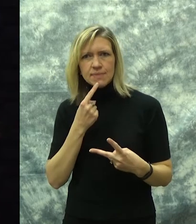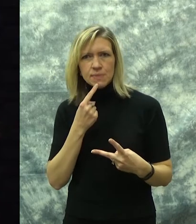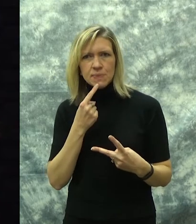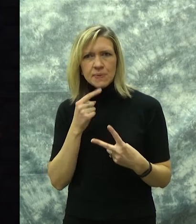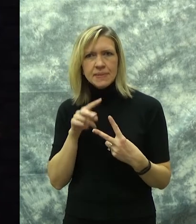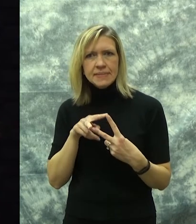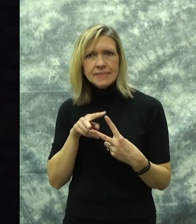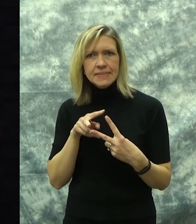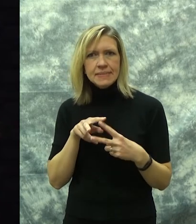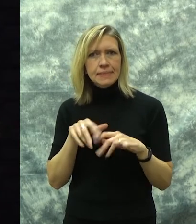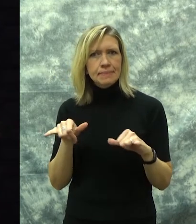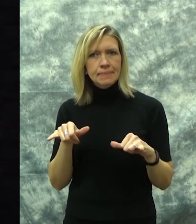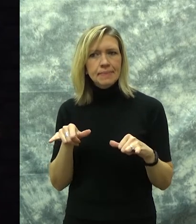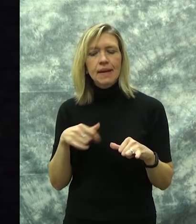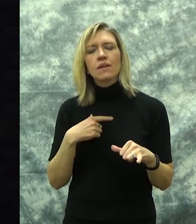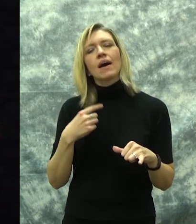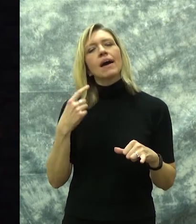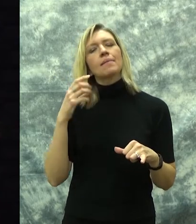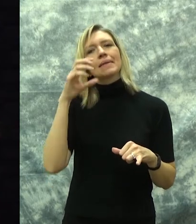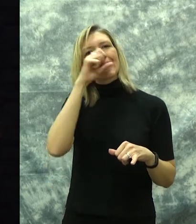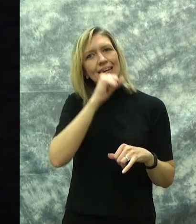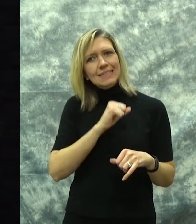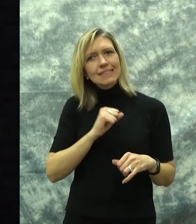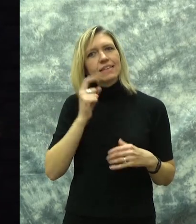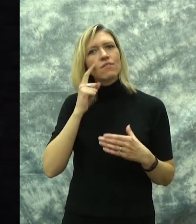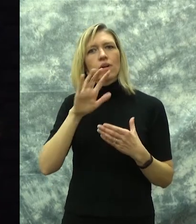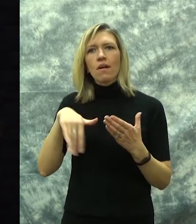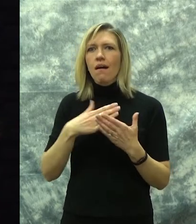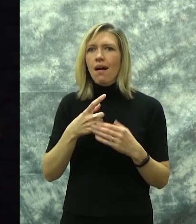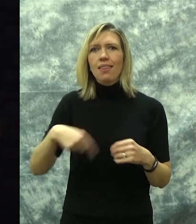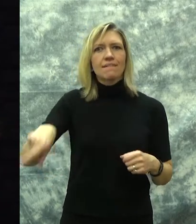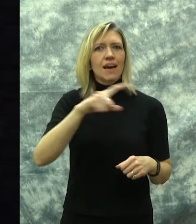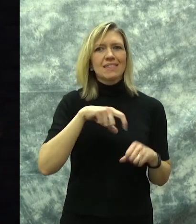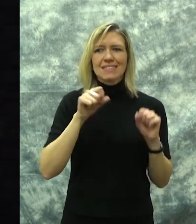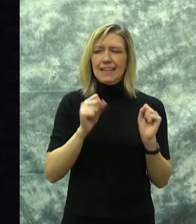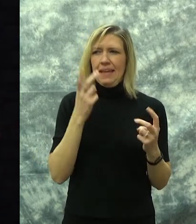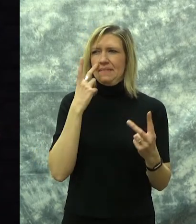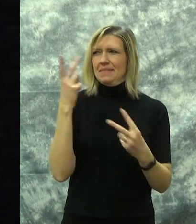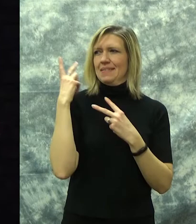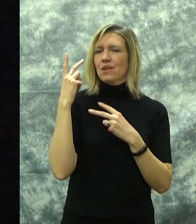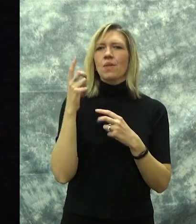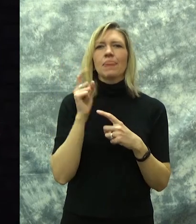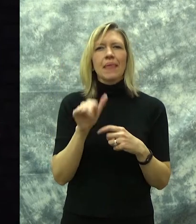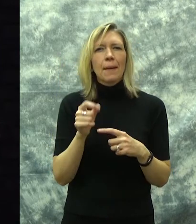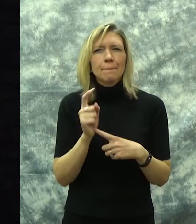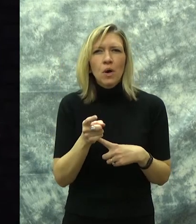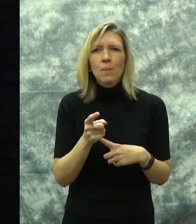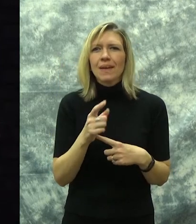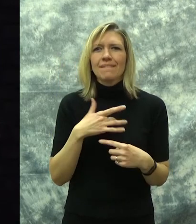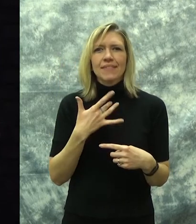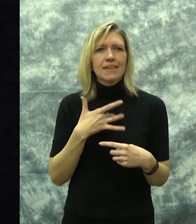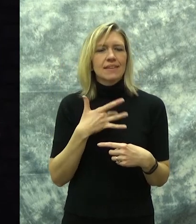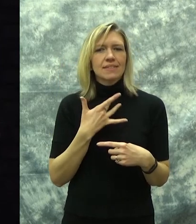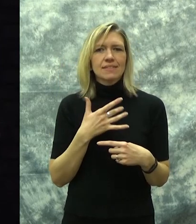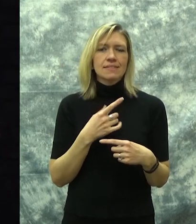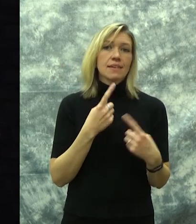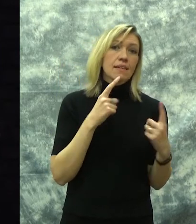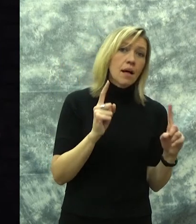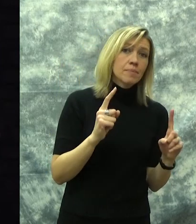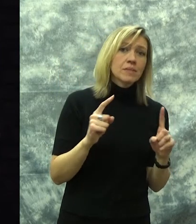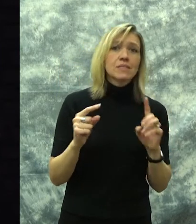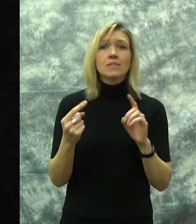us, there's a moment in each year that can speak. Every year is filled with with accomplishments and disappointments, but the question is, which am I going